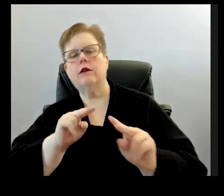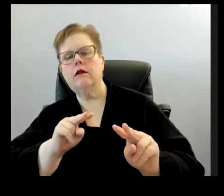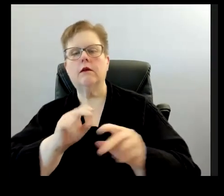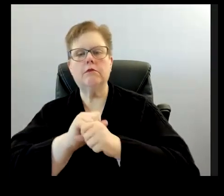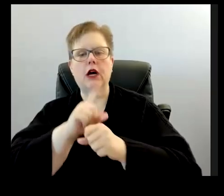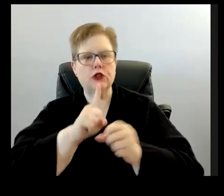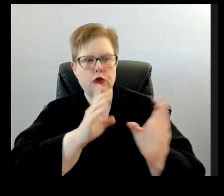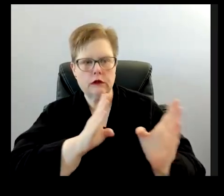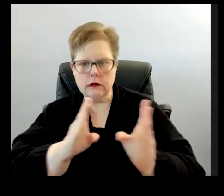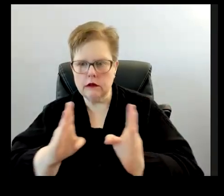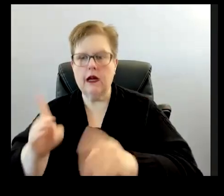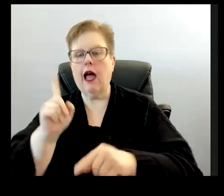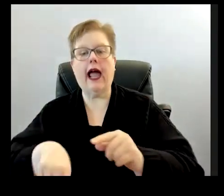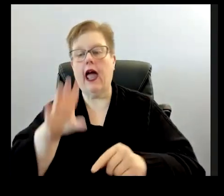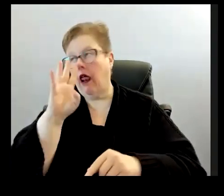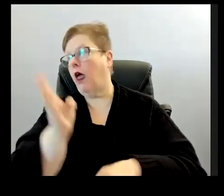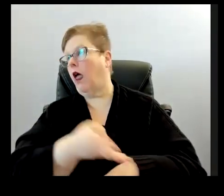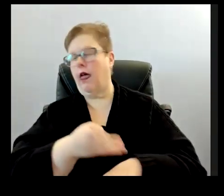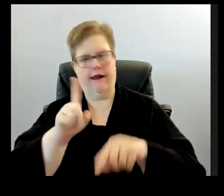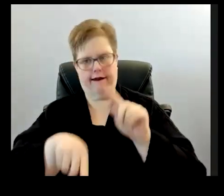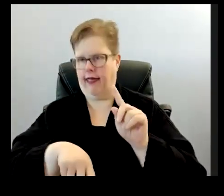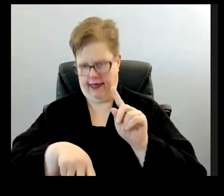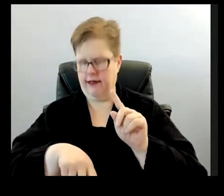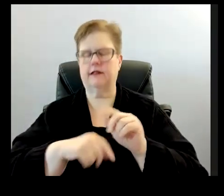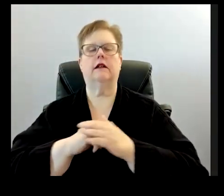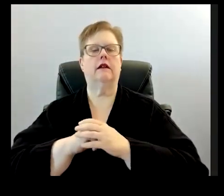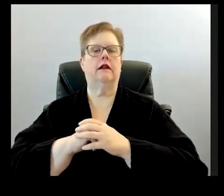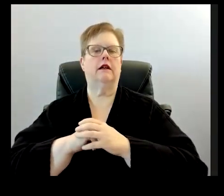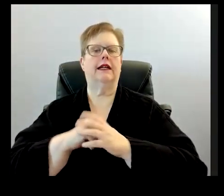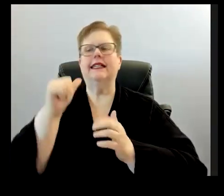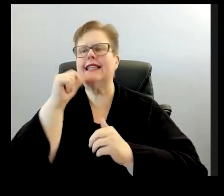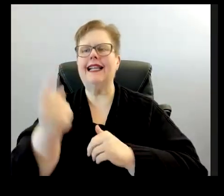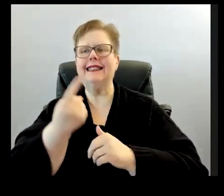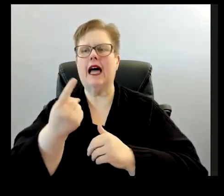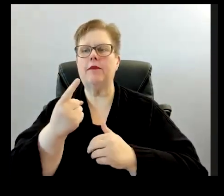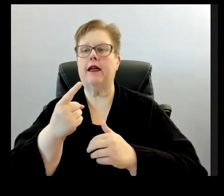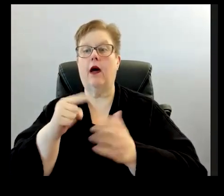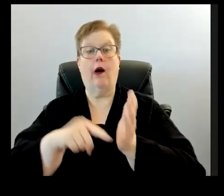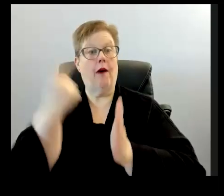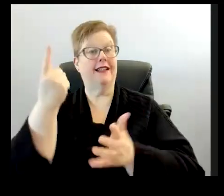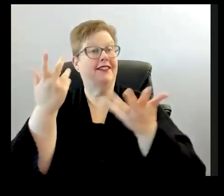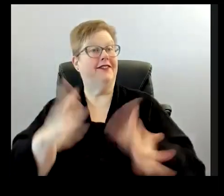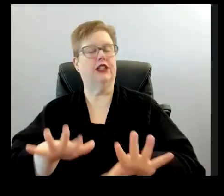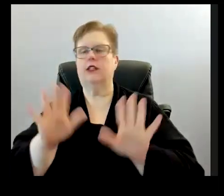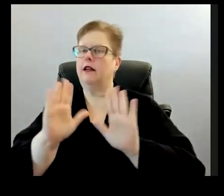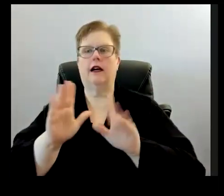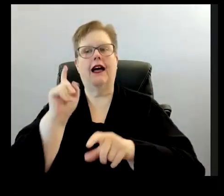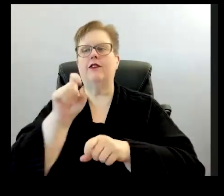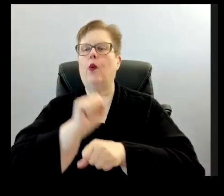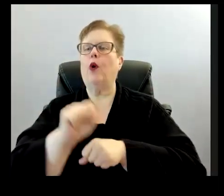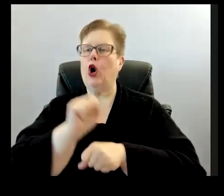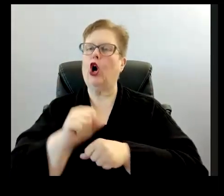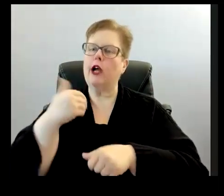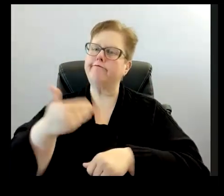on the course of the week. You can't just go away. And it's not something that's one and done. You have to keep working on it over a period